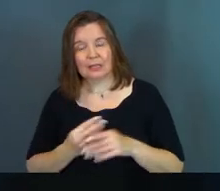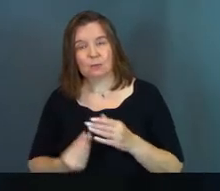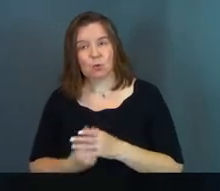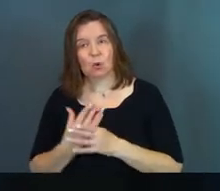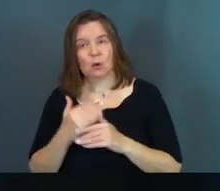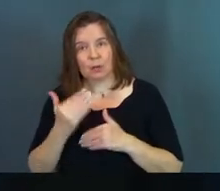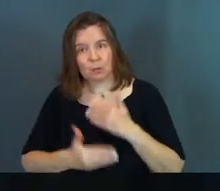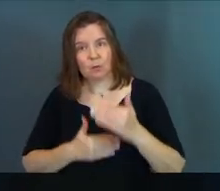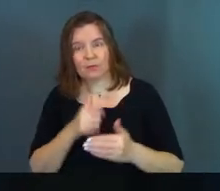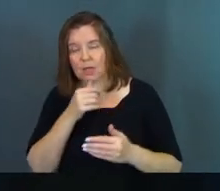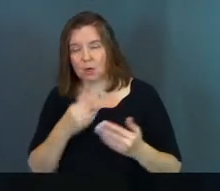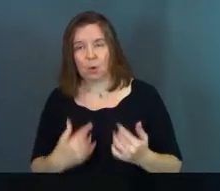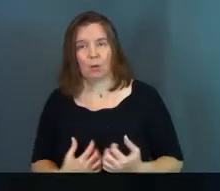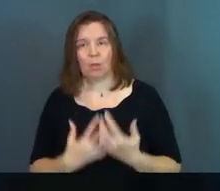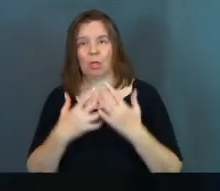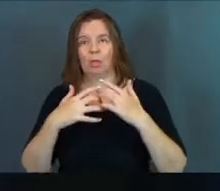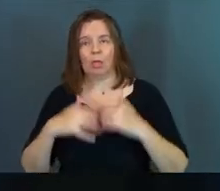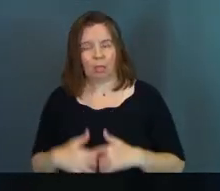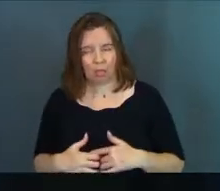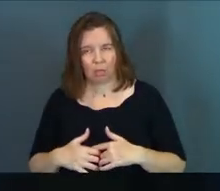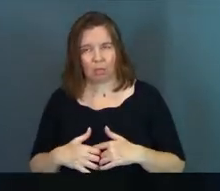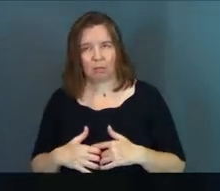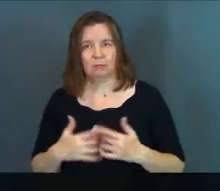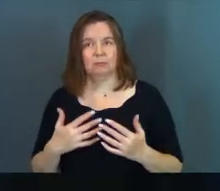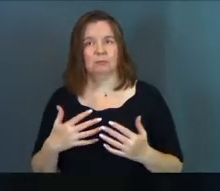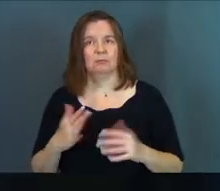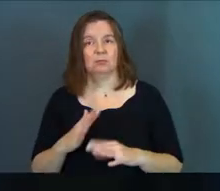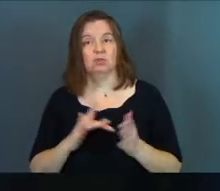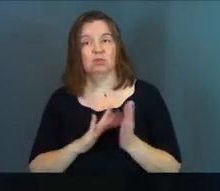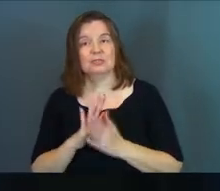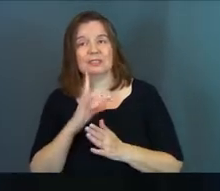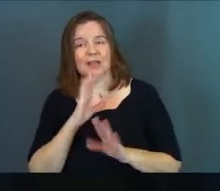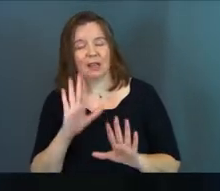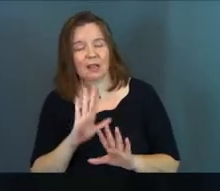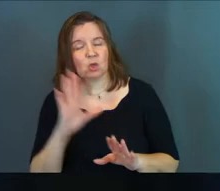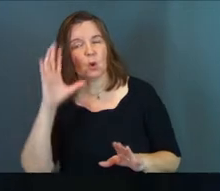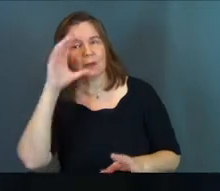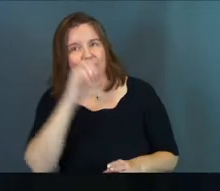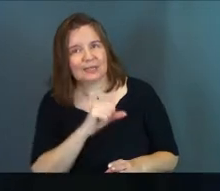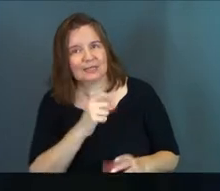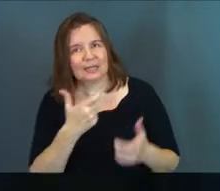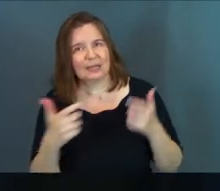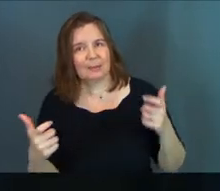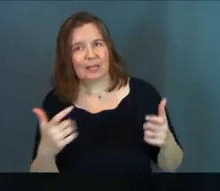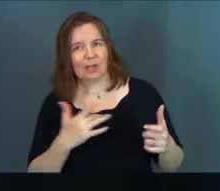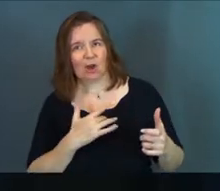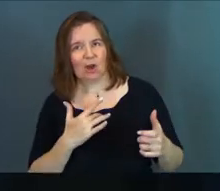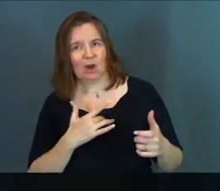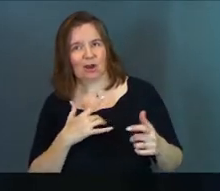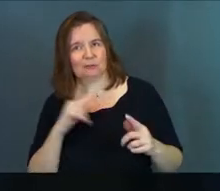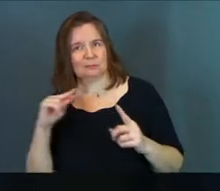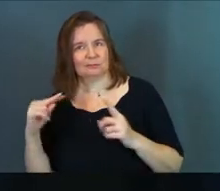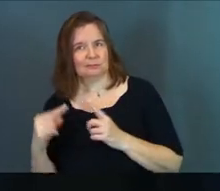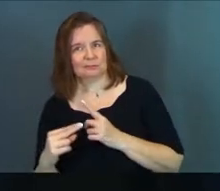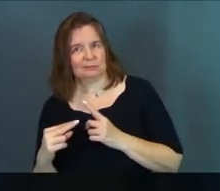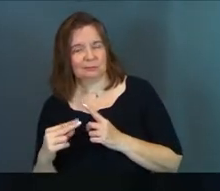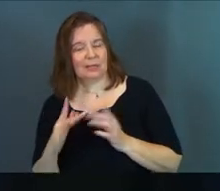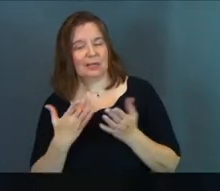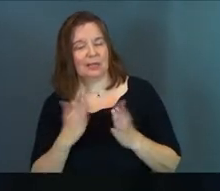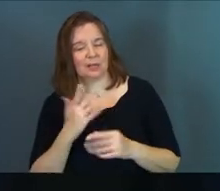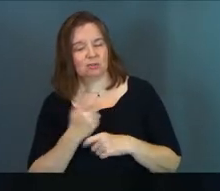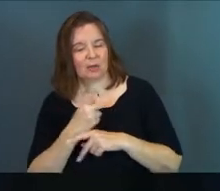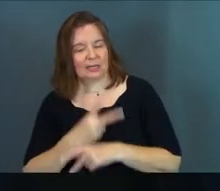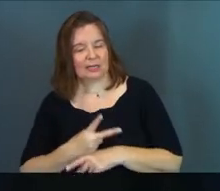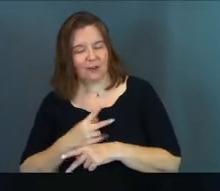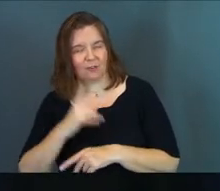moving forward, that they don't burn out and break down. So Jesus is saying, hey, you're missing the big heart that God has right here. God's trying to